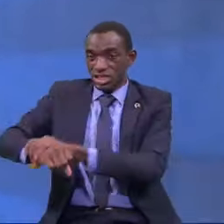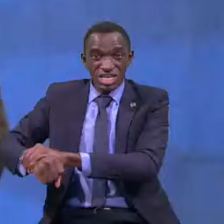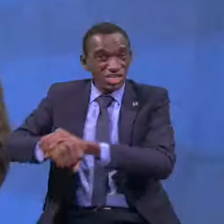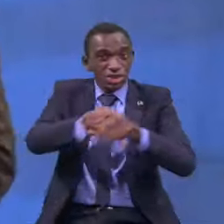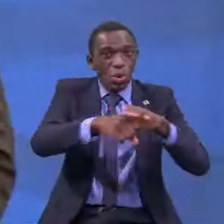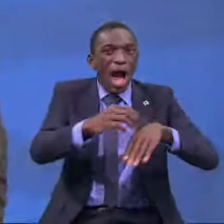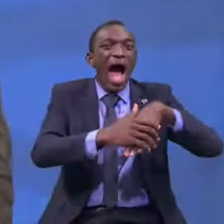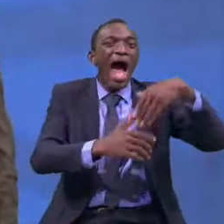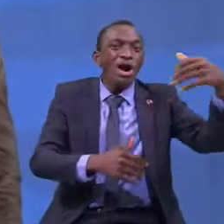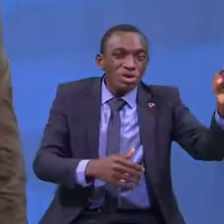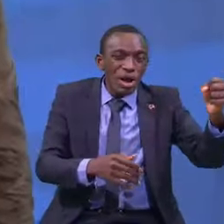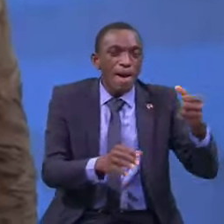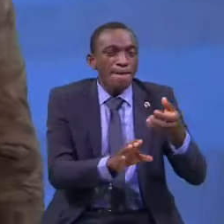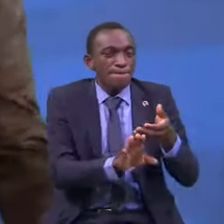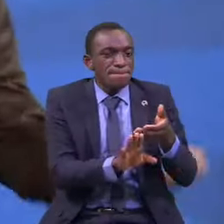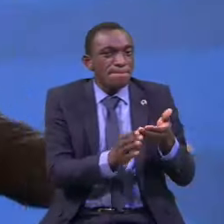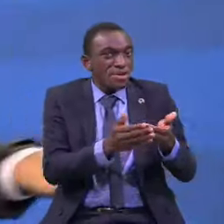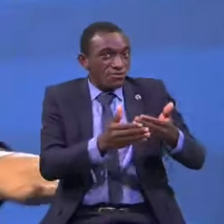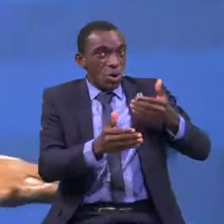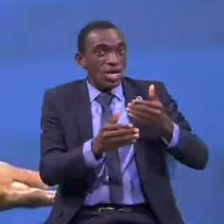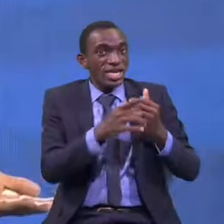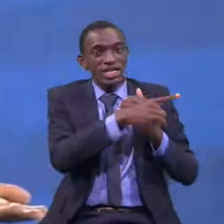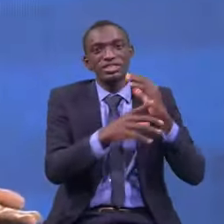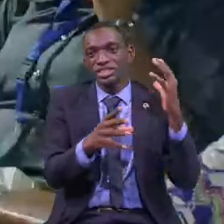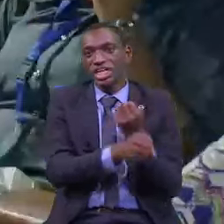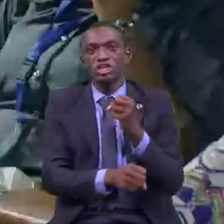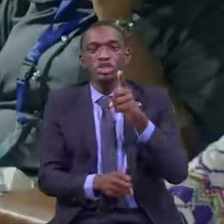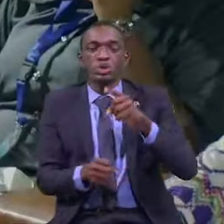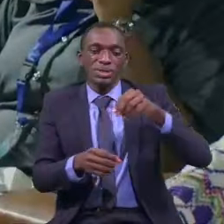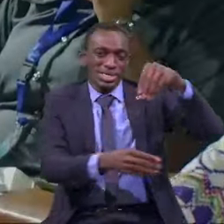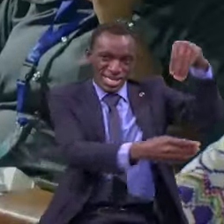He must take you out of that place and that town of darkness.